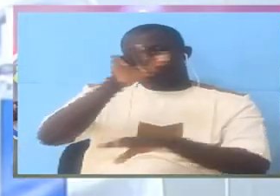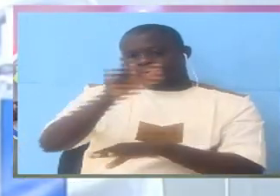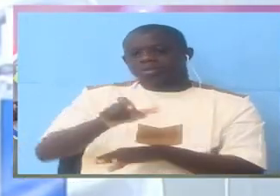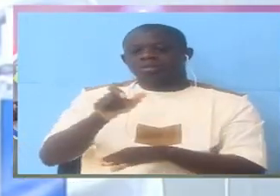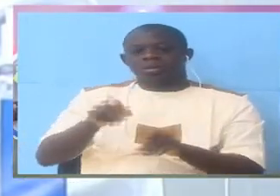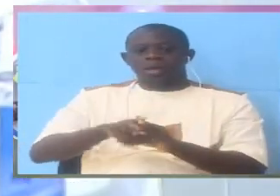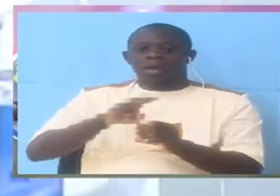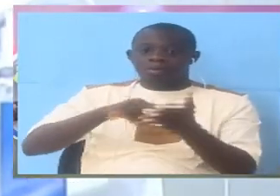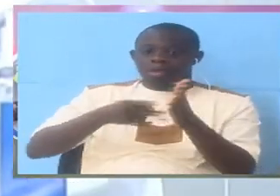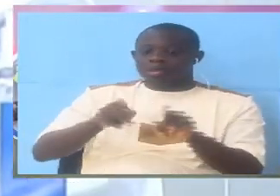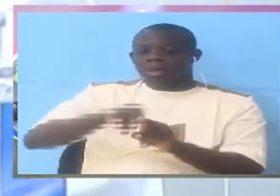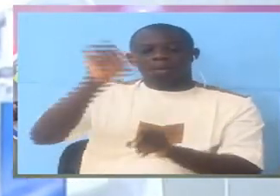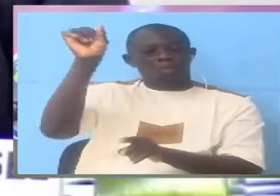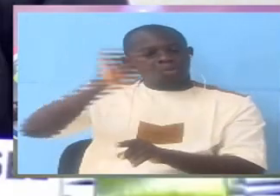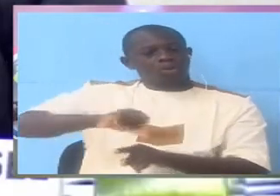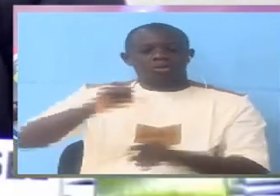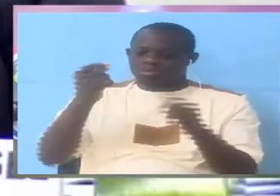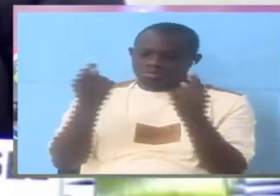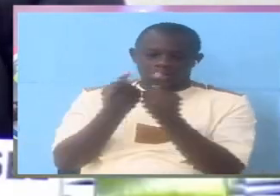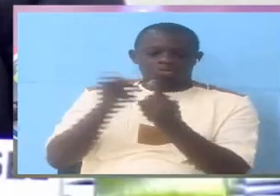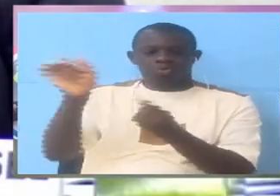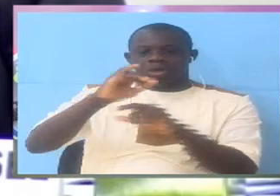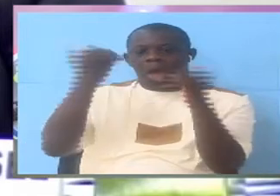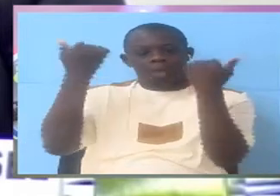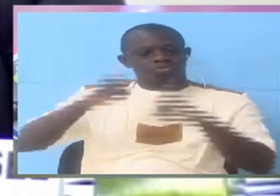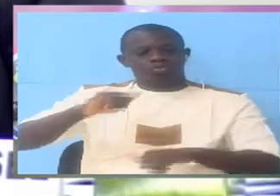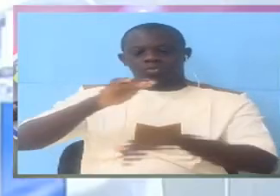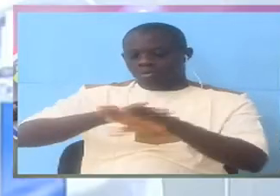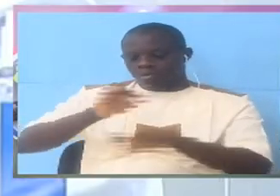That it was the worst thing that was happening to them?